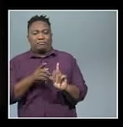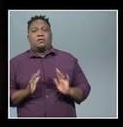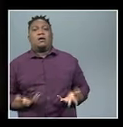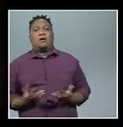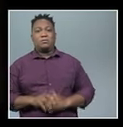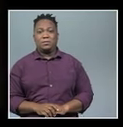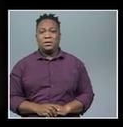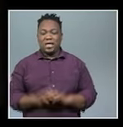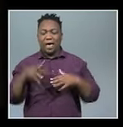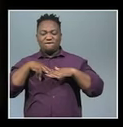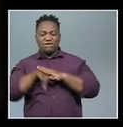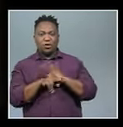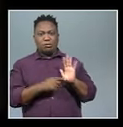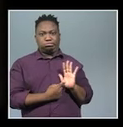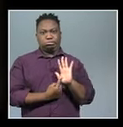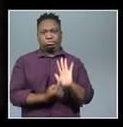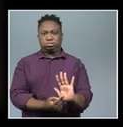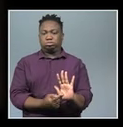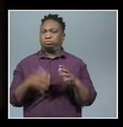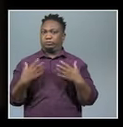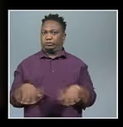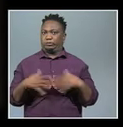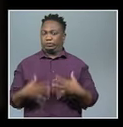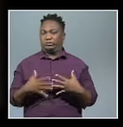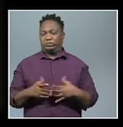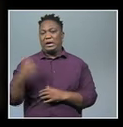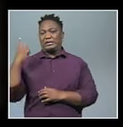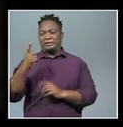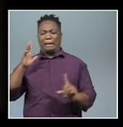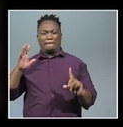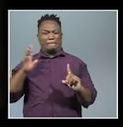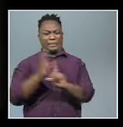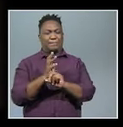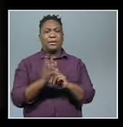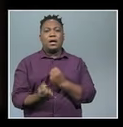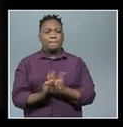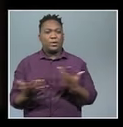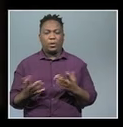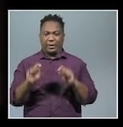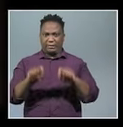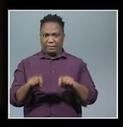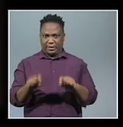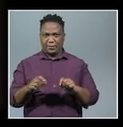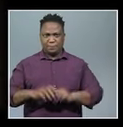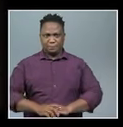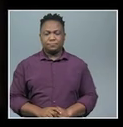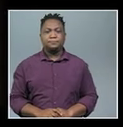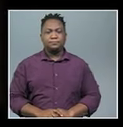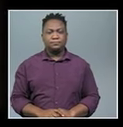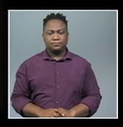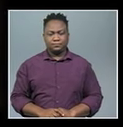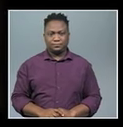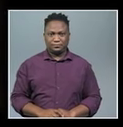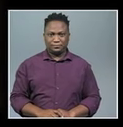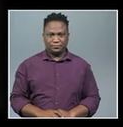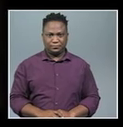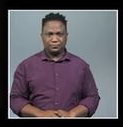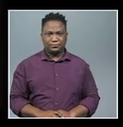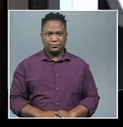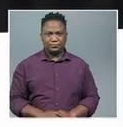A violent incident caught on camera has sparked division and outrage at the Sans Souci Girls' School in